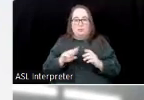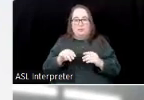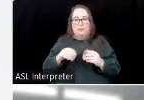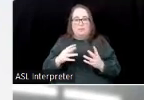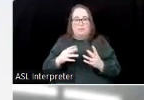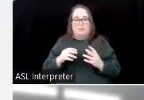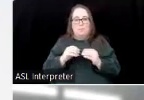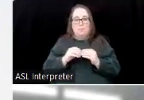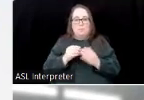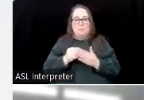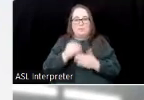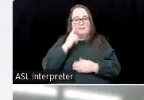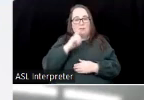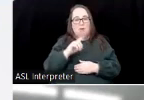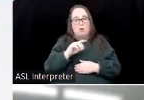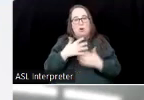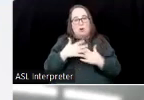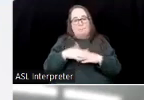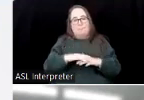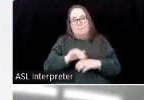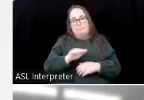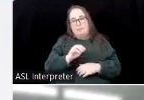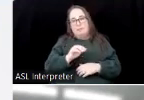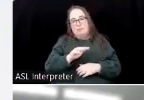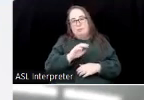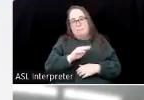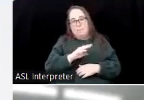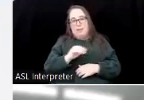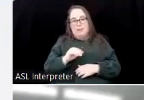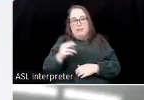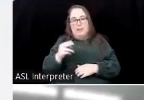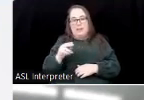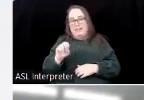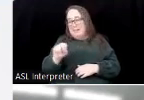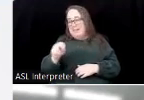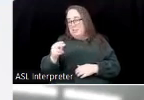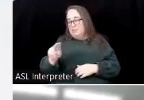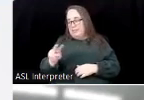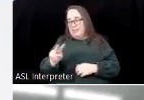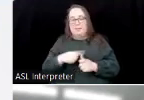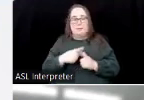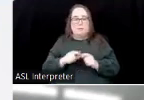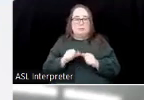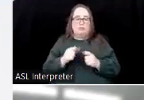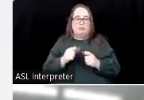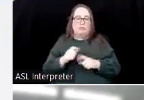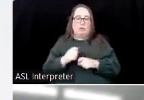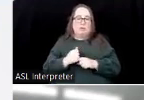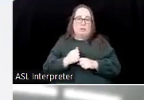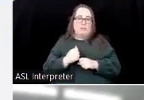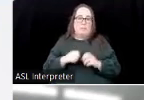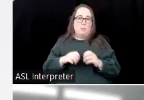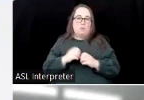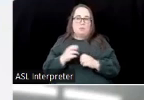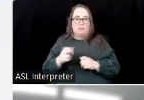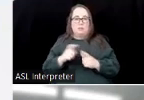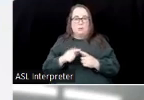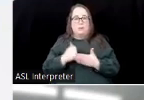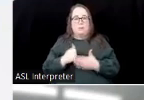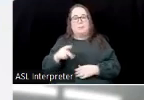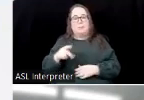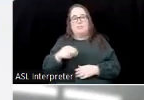funds for mainstream and with the new vouchers and the EHV we've awarded this year. And we'll continue to try to get more resources to help